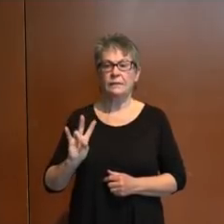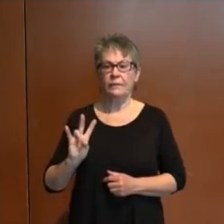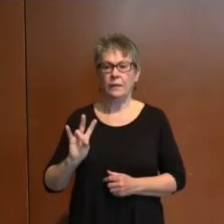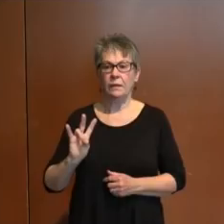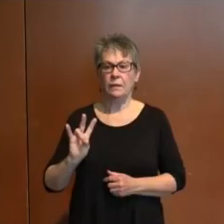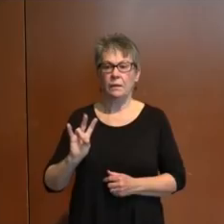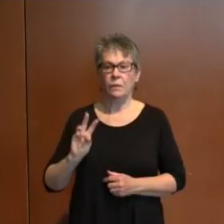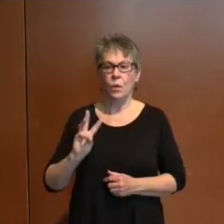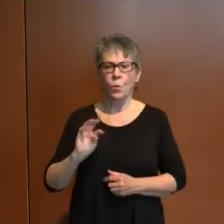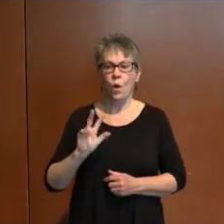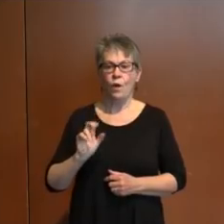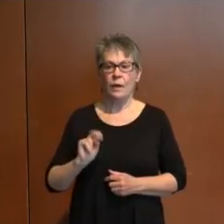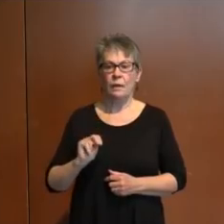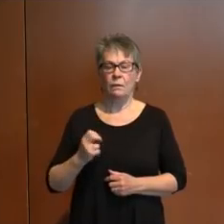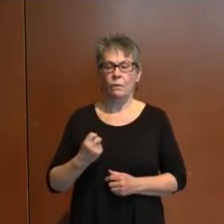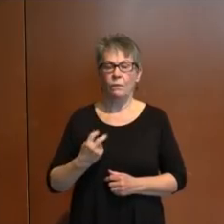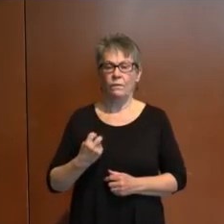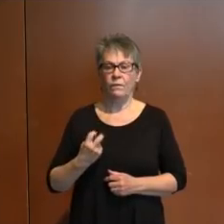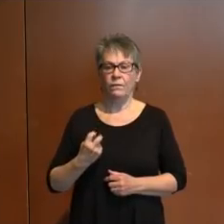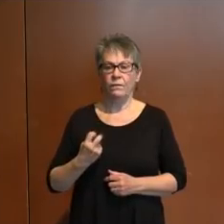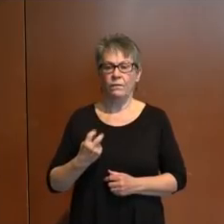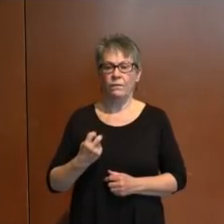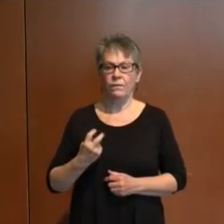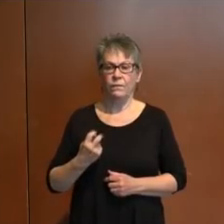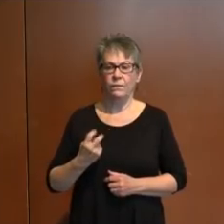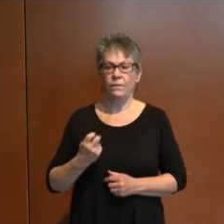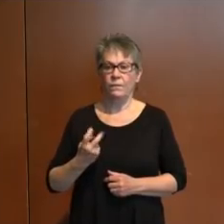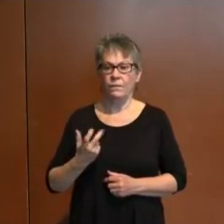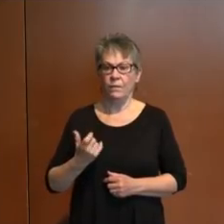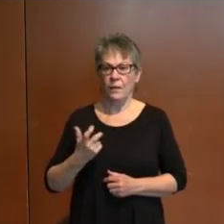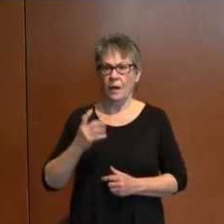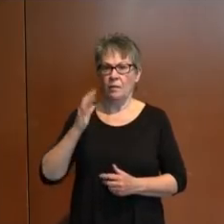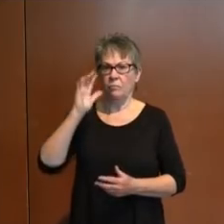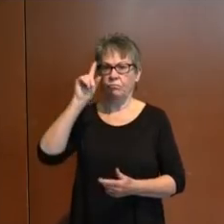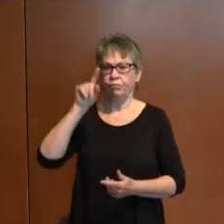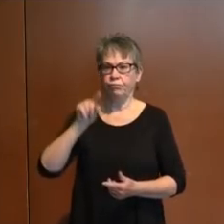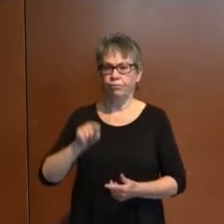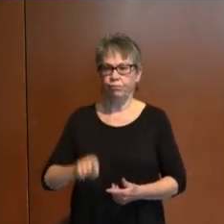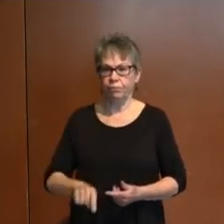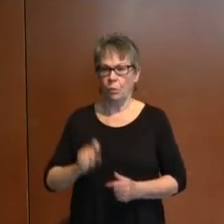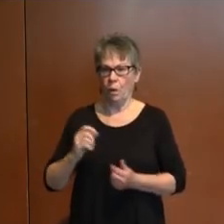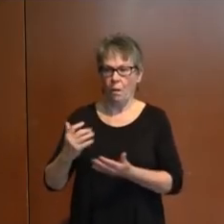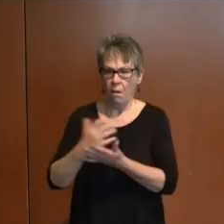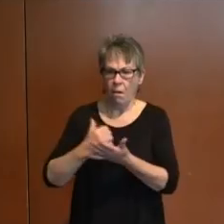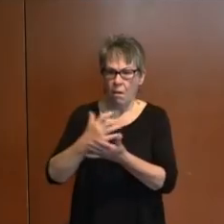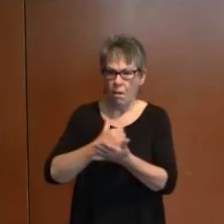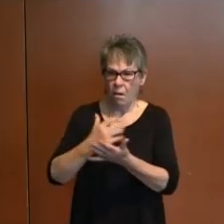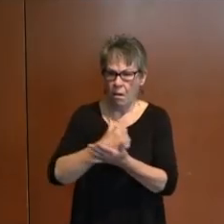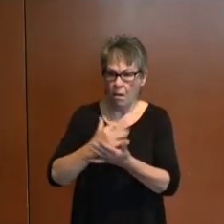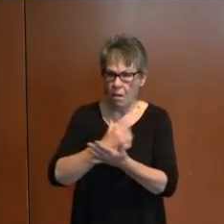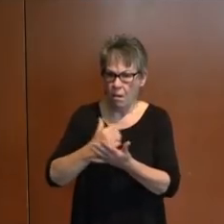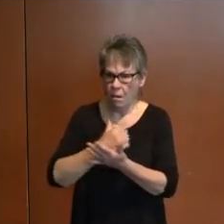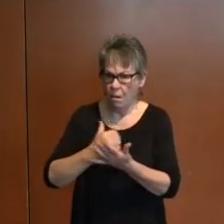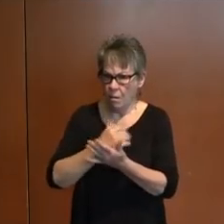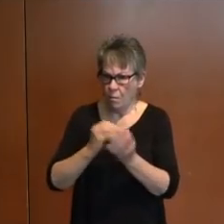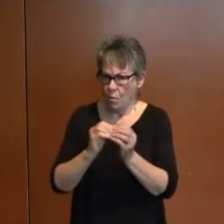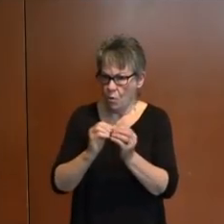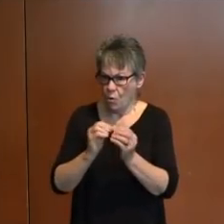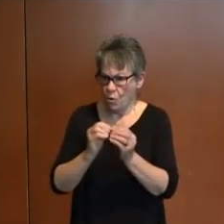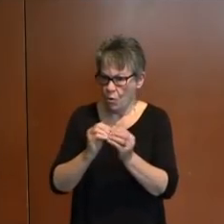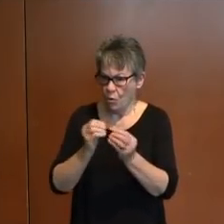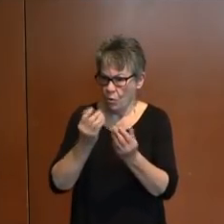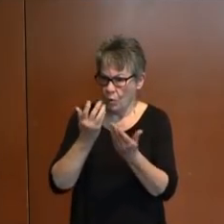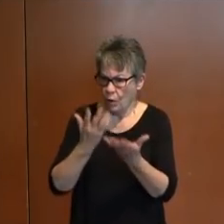12. And we are still collecting more details on 755 cases. So, of course, these